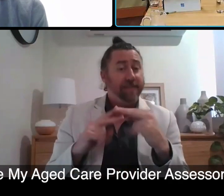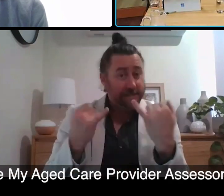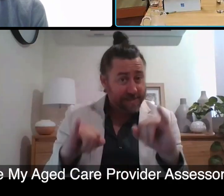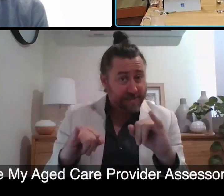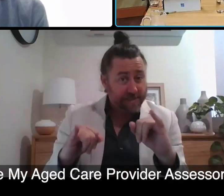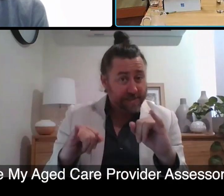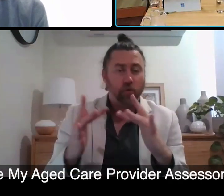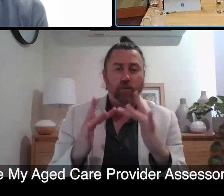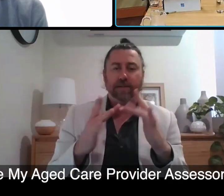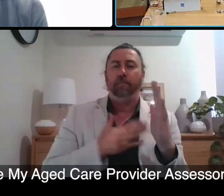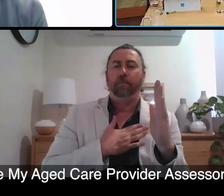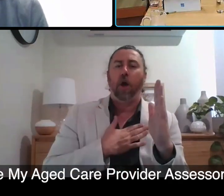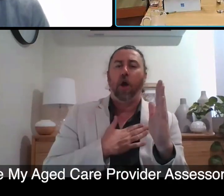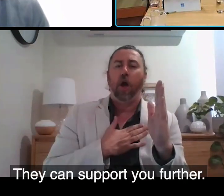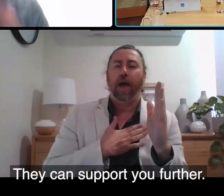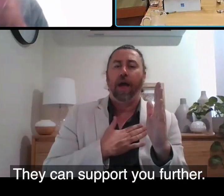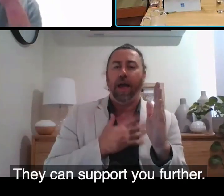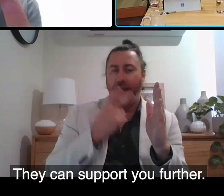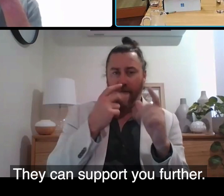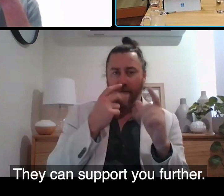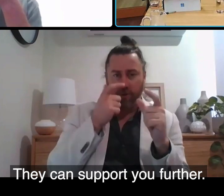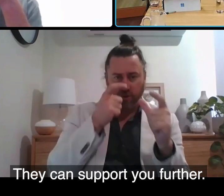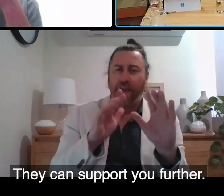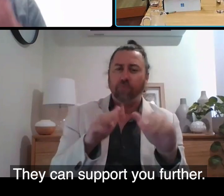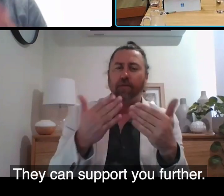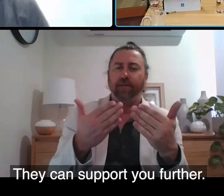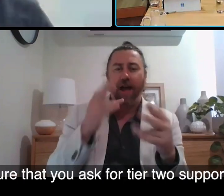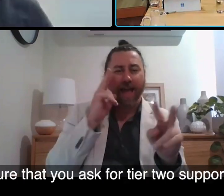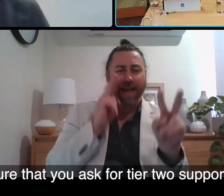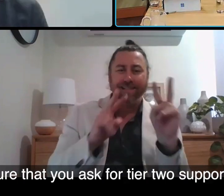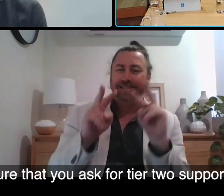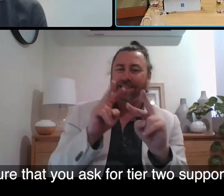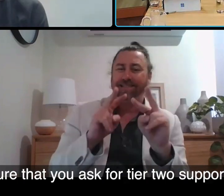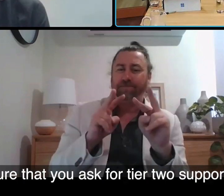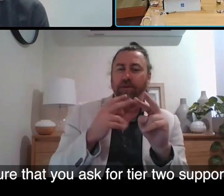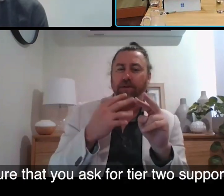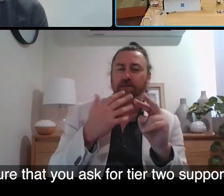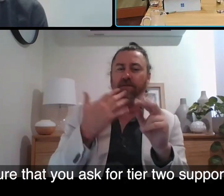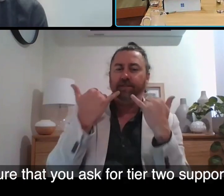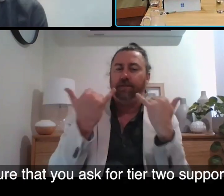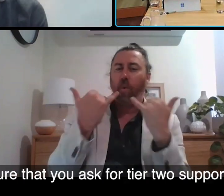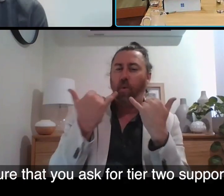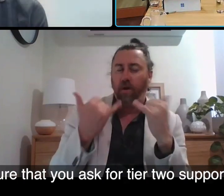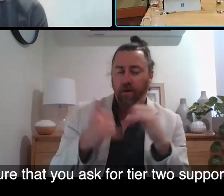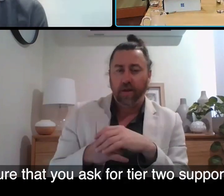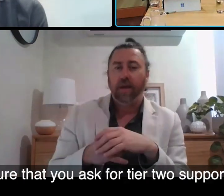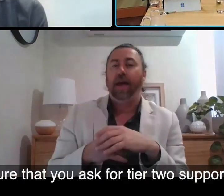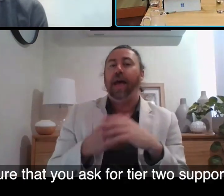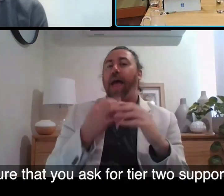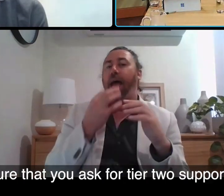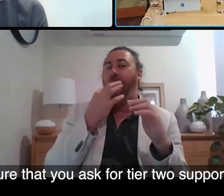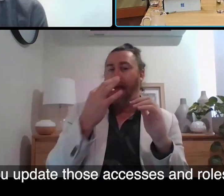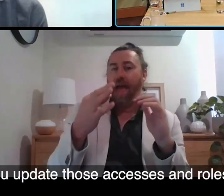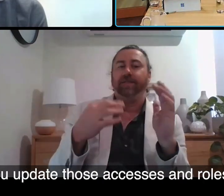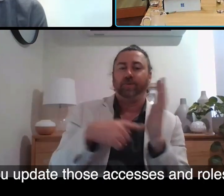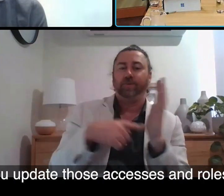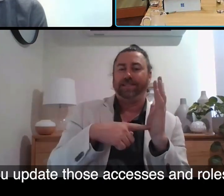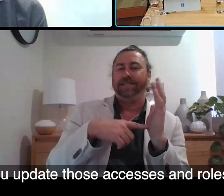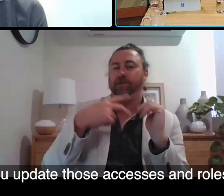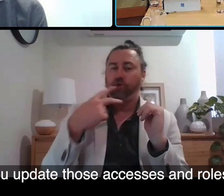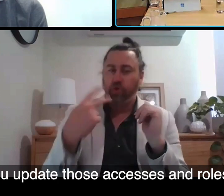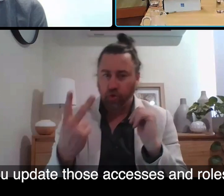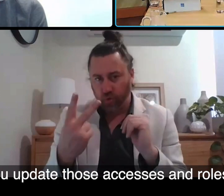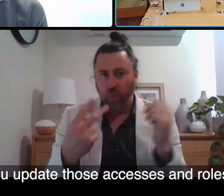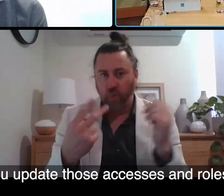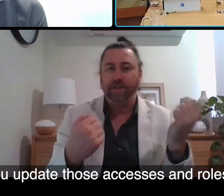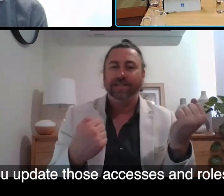Care provider assessor helpline. They can support you further and ensure that you ask for Tier 2 support to help you